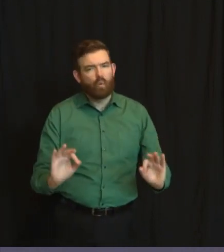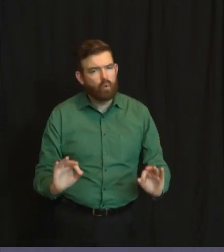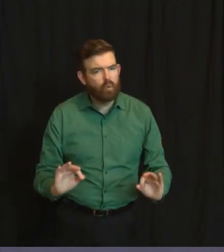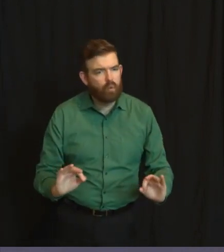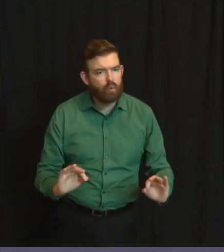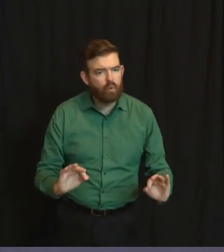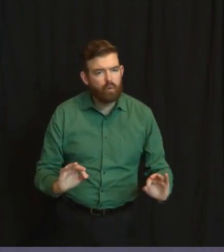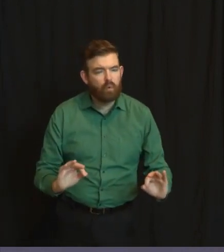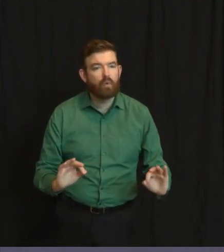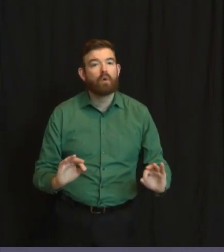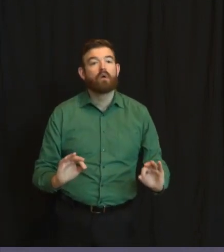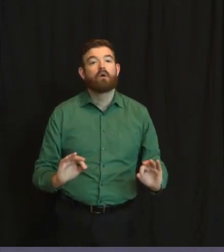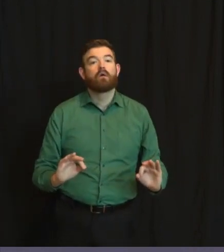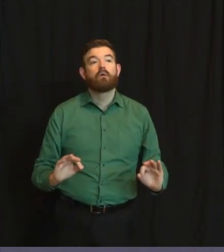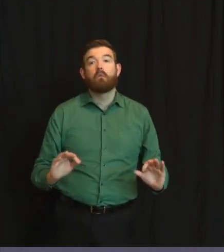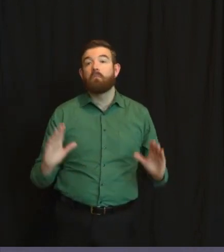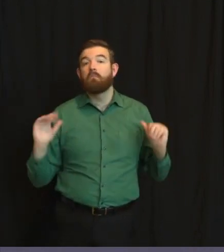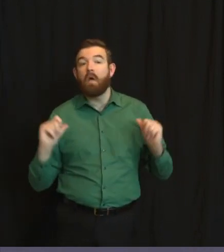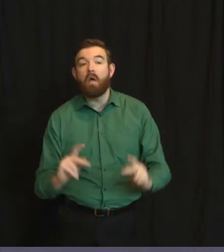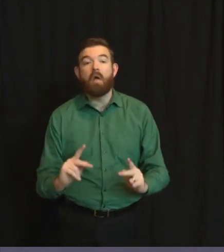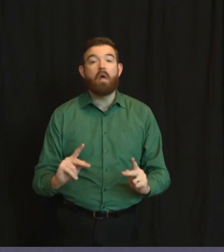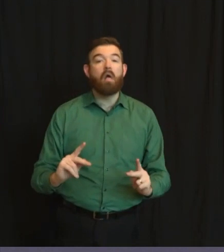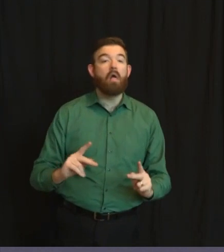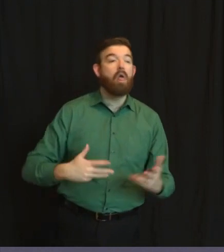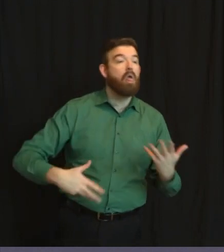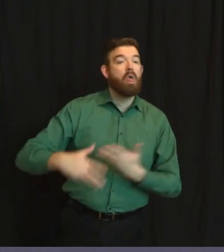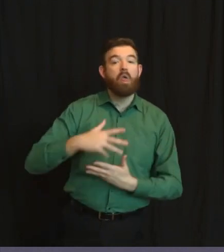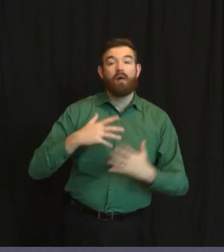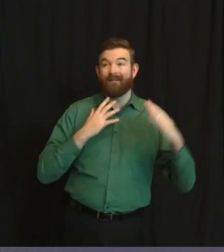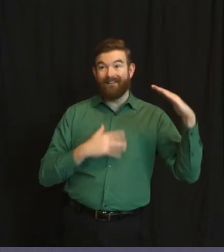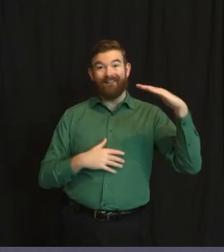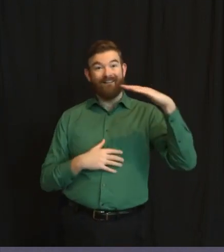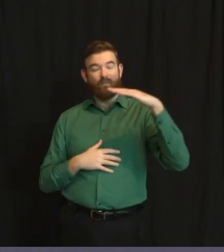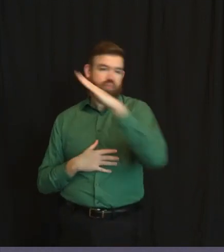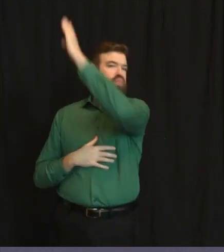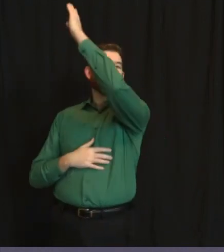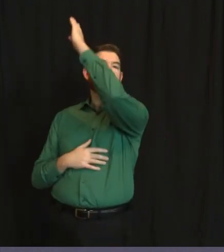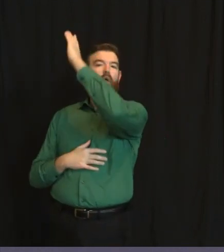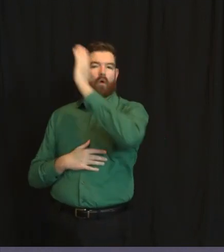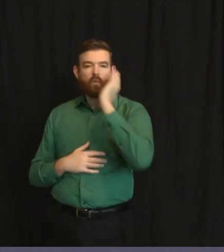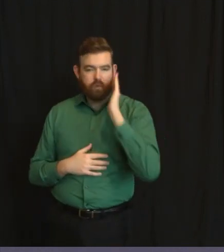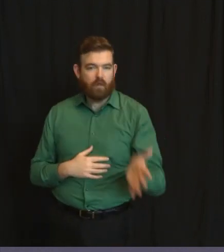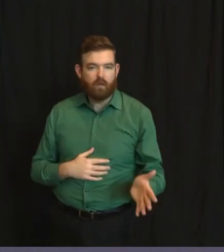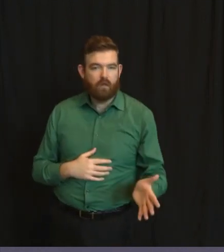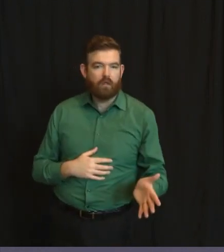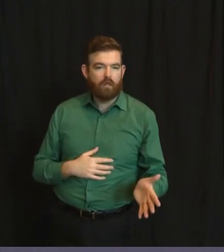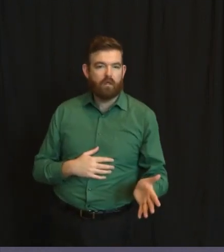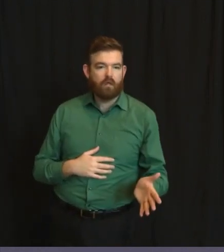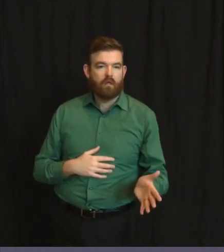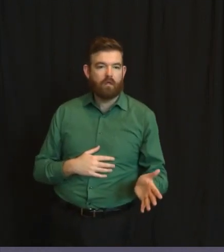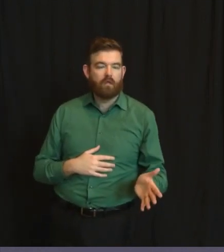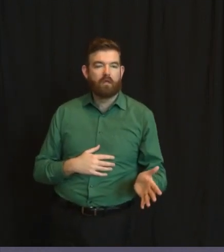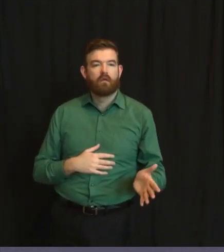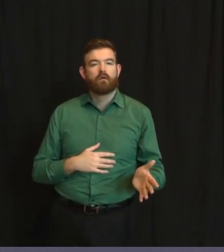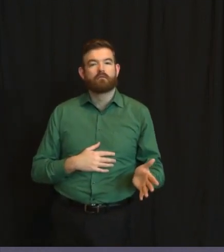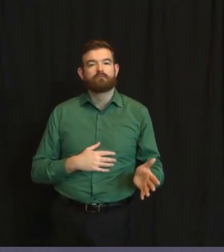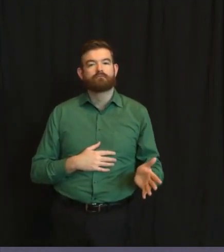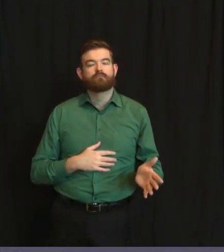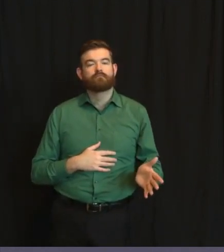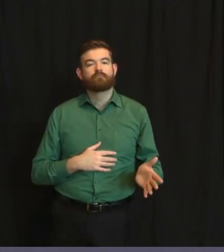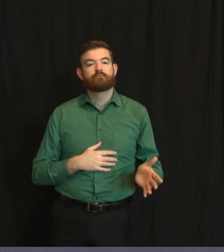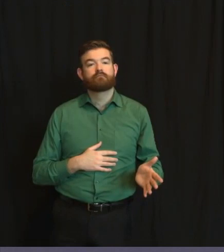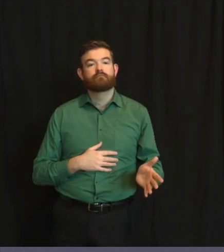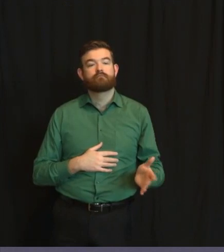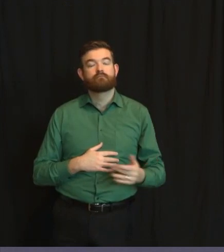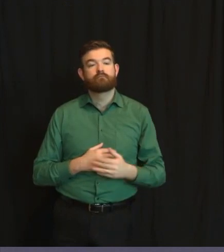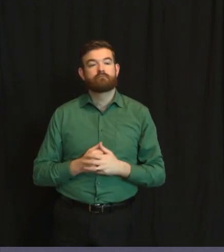shown you a map today, but we don't think the New York Times heat map changed as far as we could tell overnight. So I'm not sure if they don't do it on the weekends, or maybe I